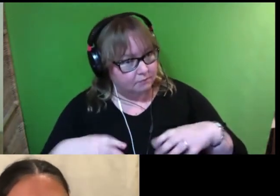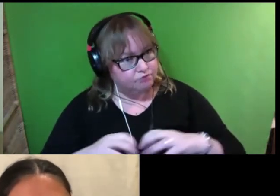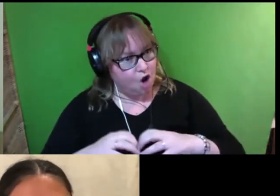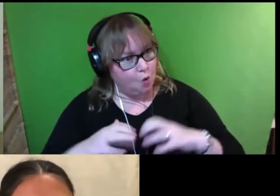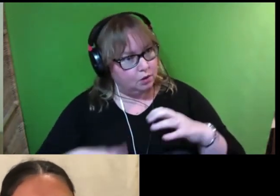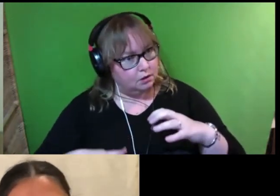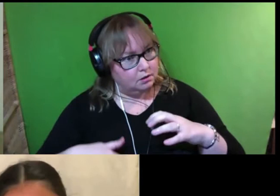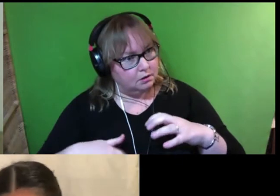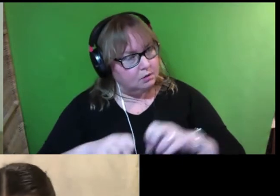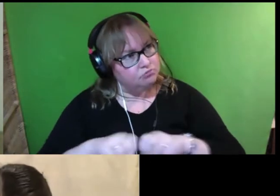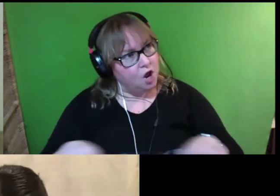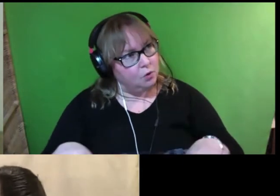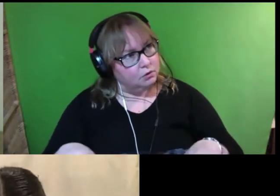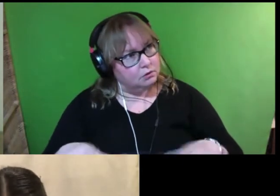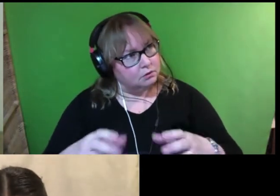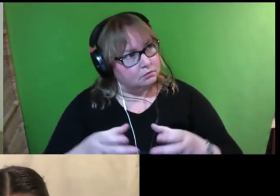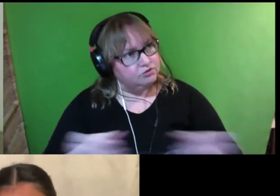Broke out.